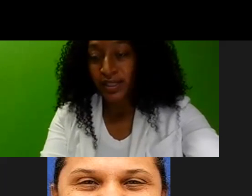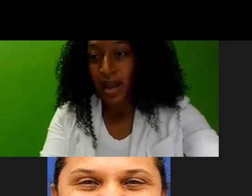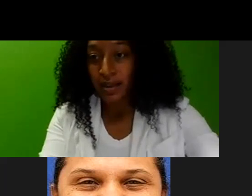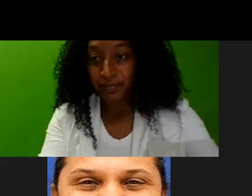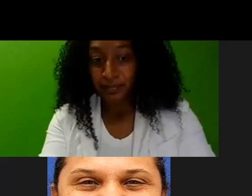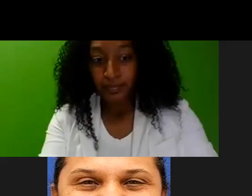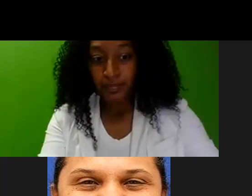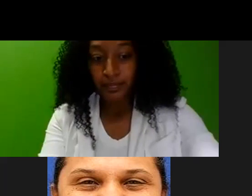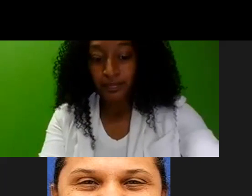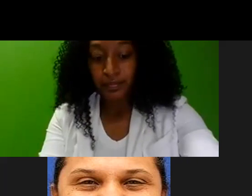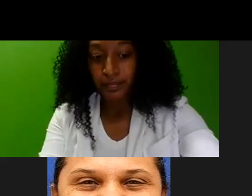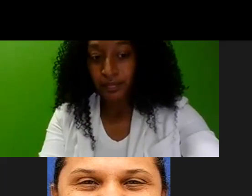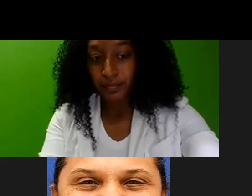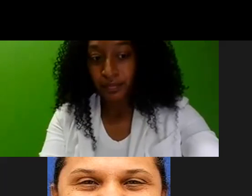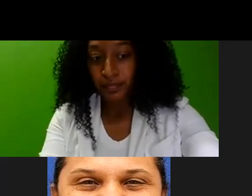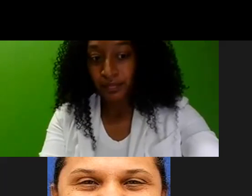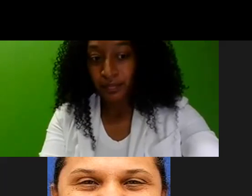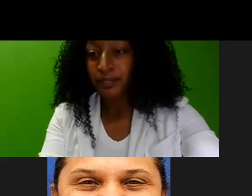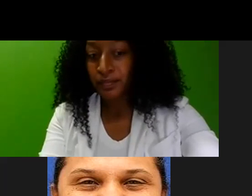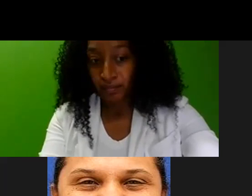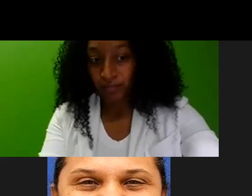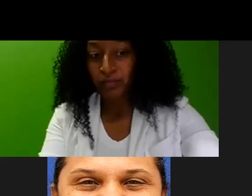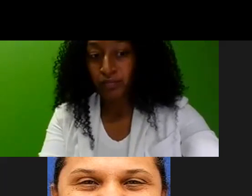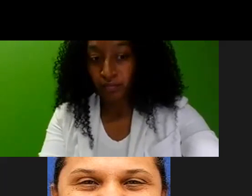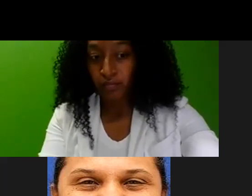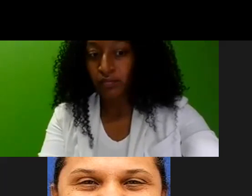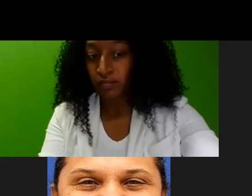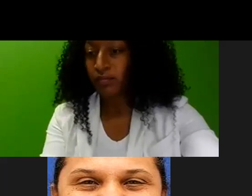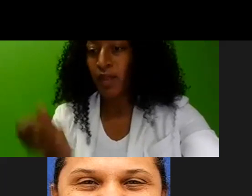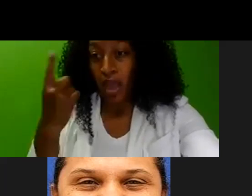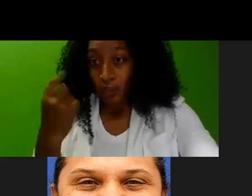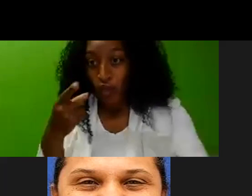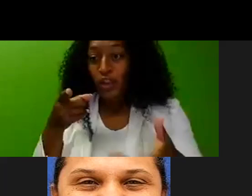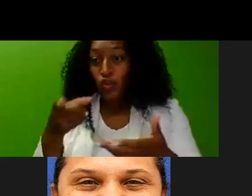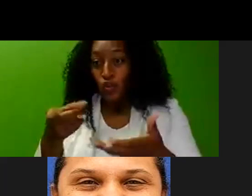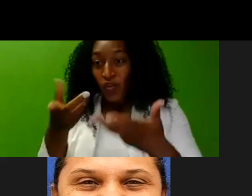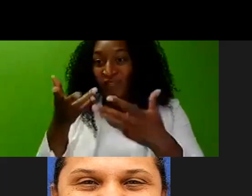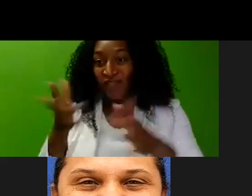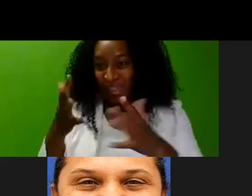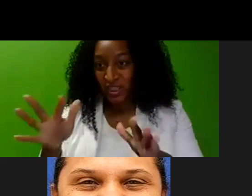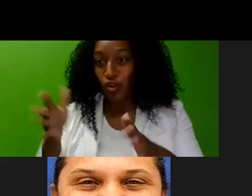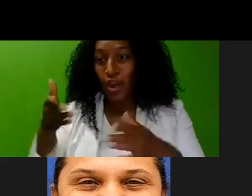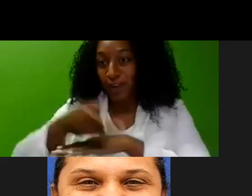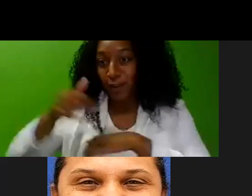Matthew's not. Right, no problem. Matthew's done for the day, basically, just in just a few minutes.